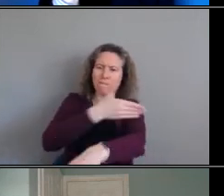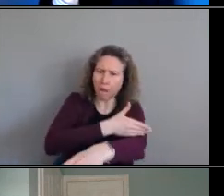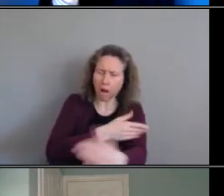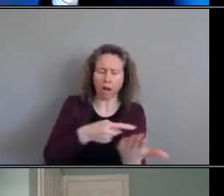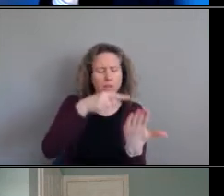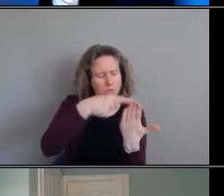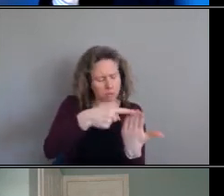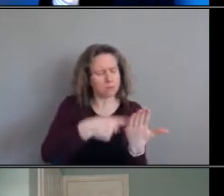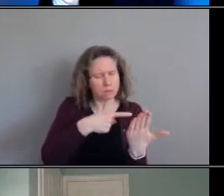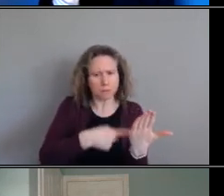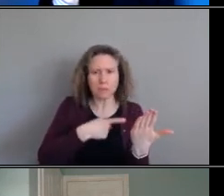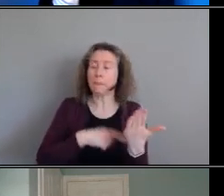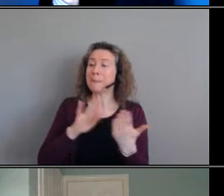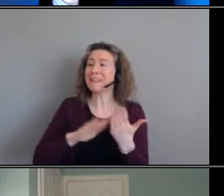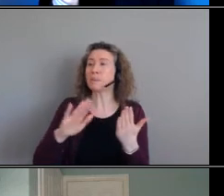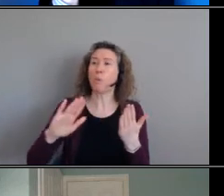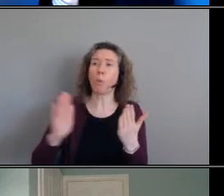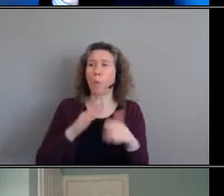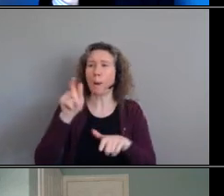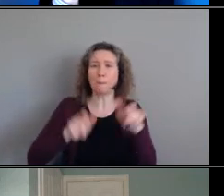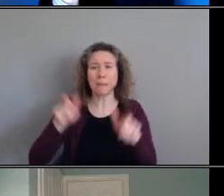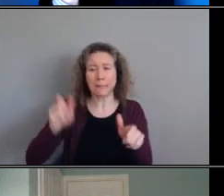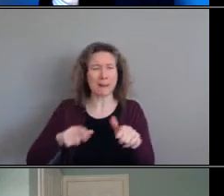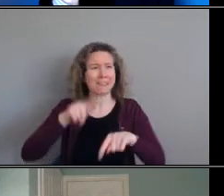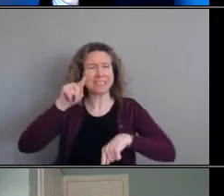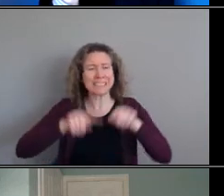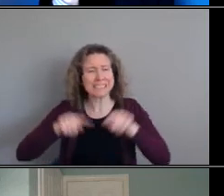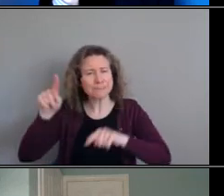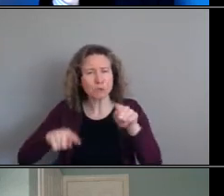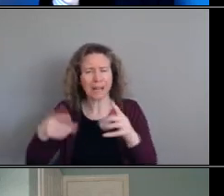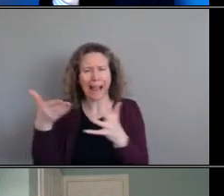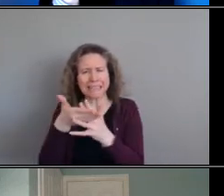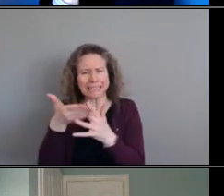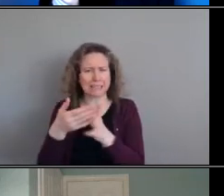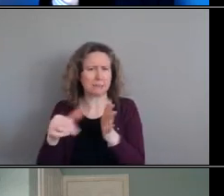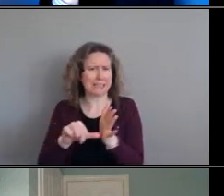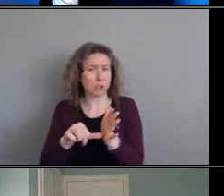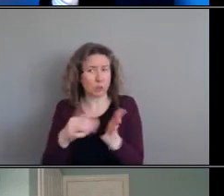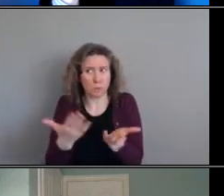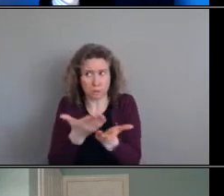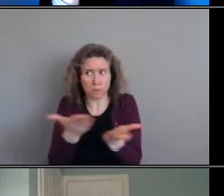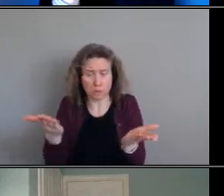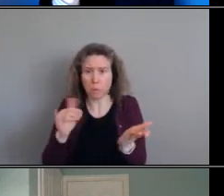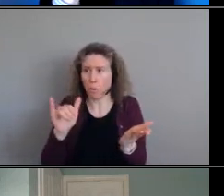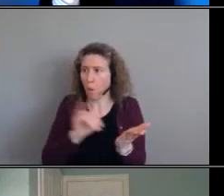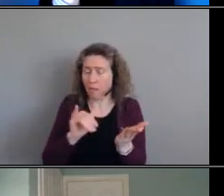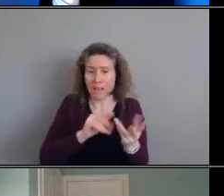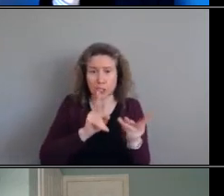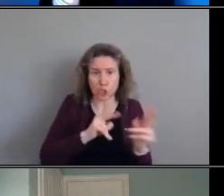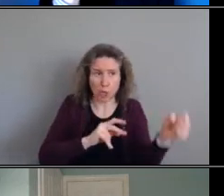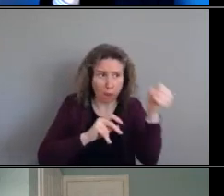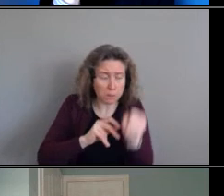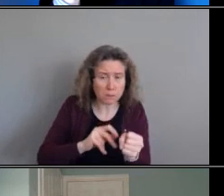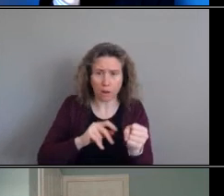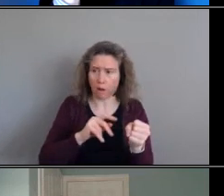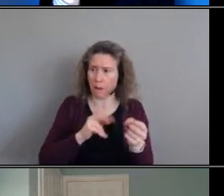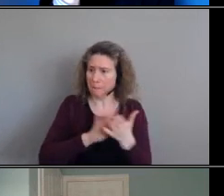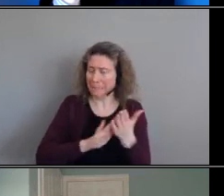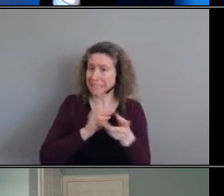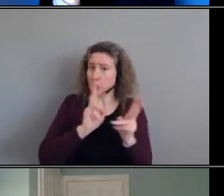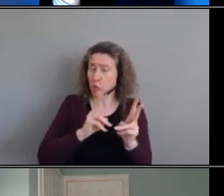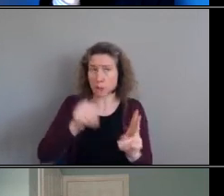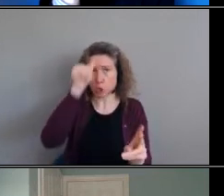it easier for people with all sorts of different accessibility issues, be it that they require an interpreter. The interpreter is